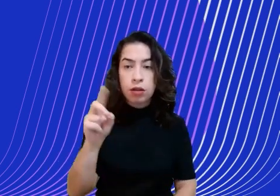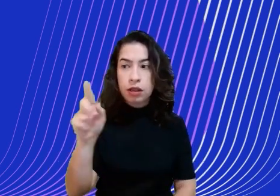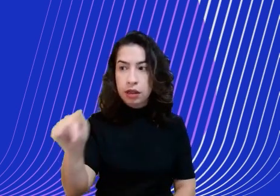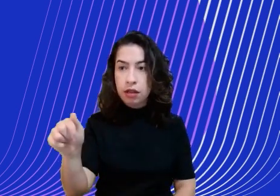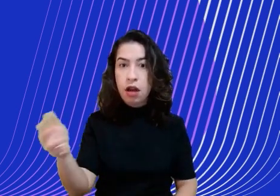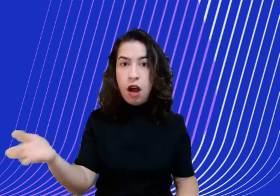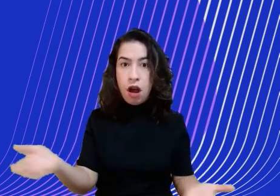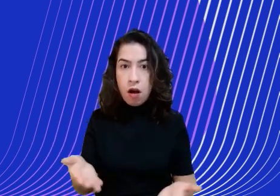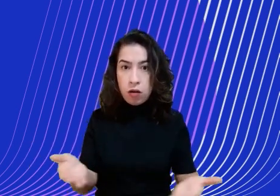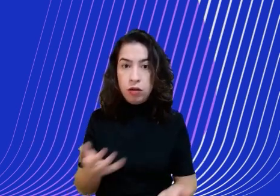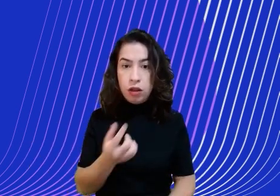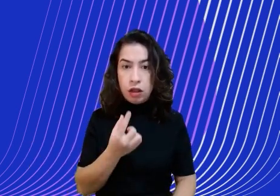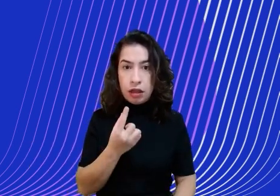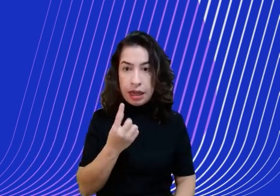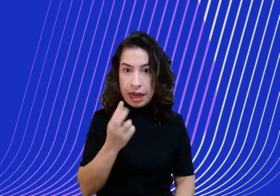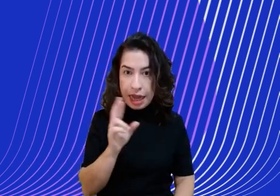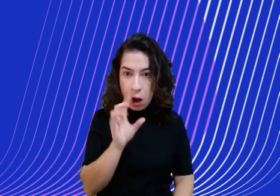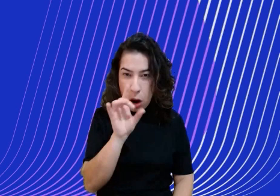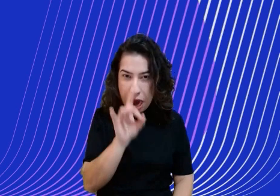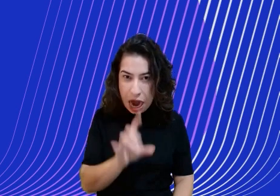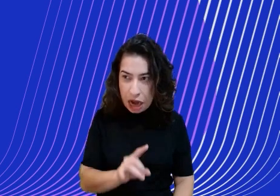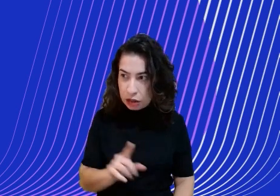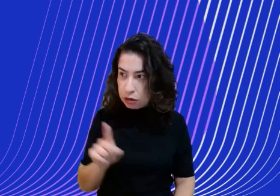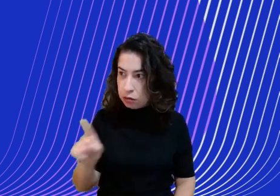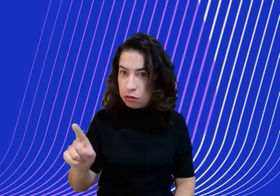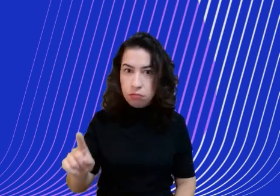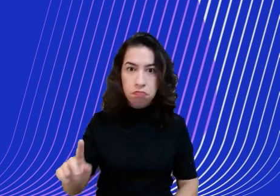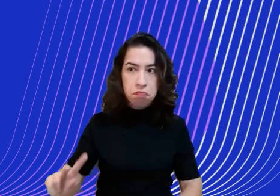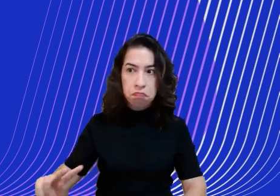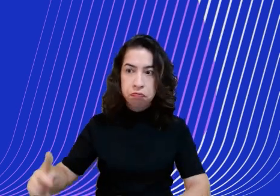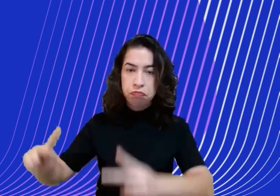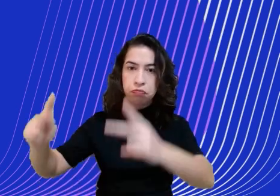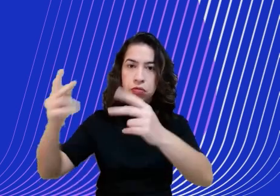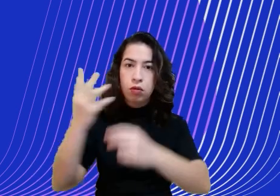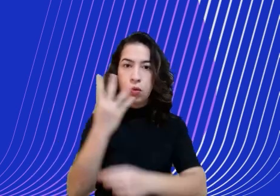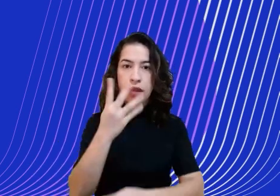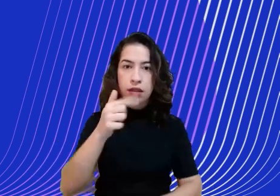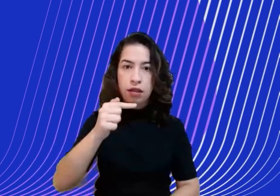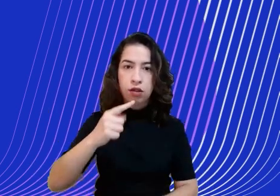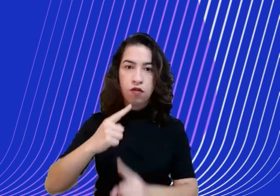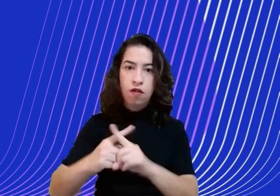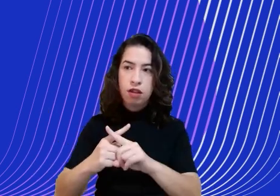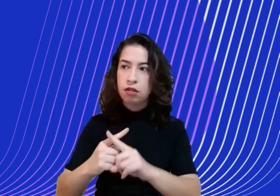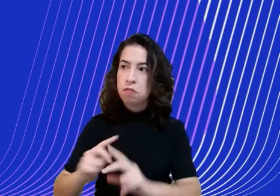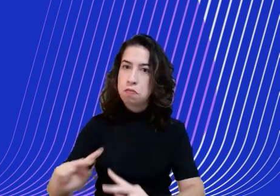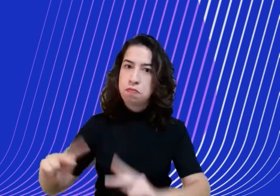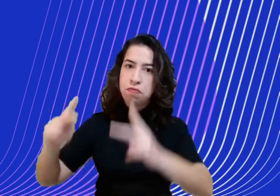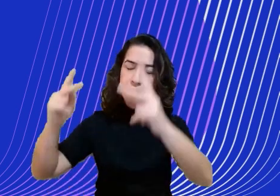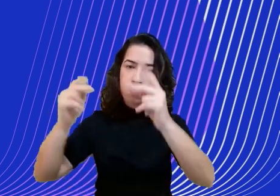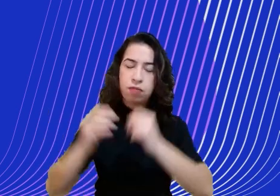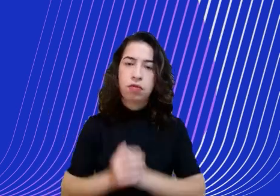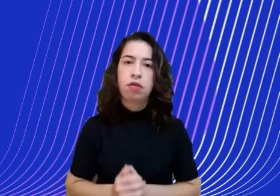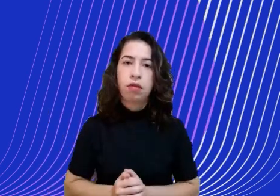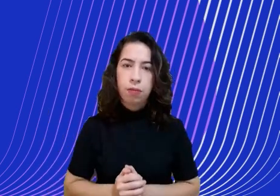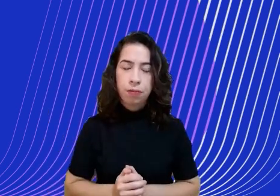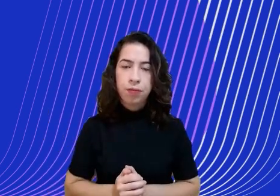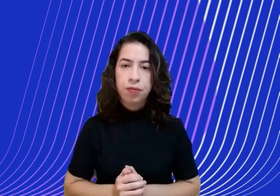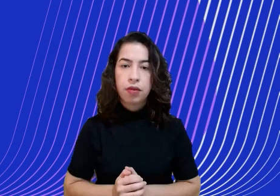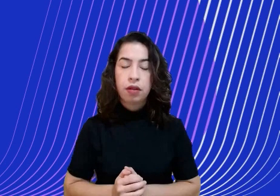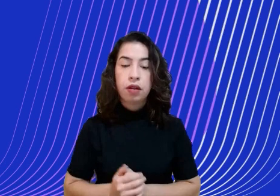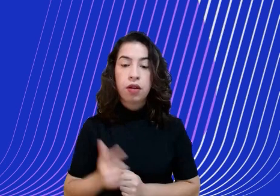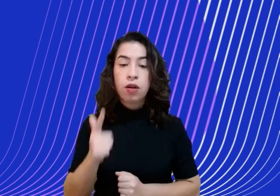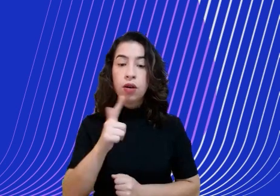For every real that we invested, it's valued 47 times. So it's an amazing case to show that it brings